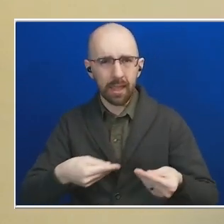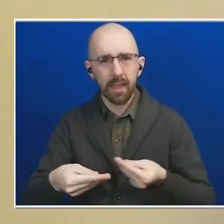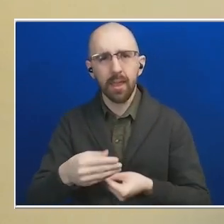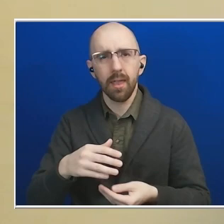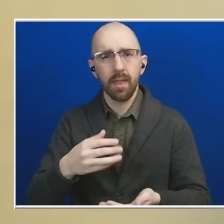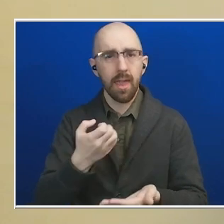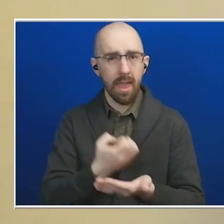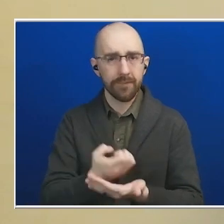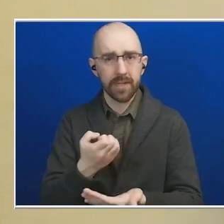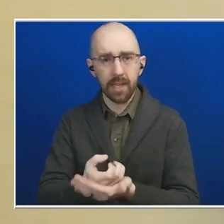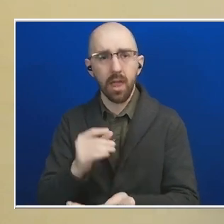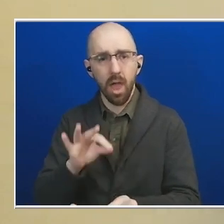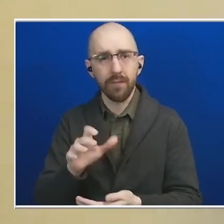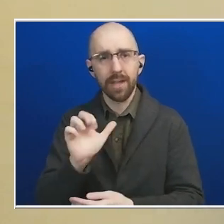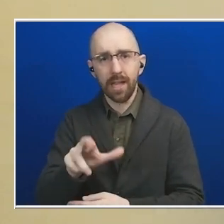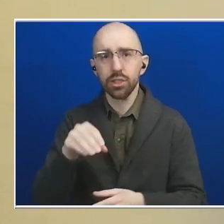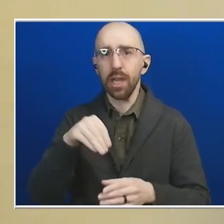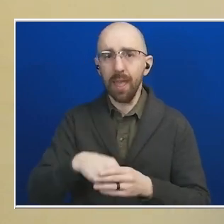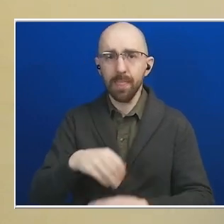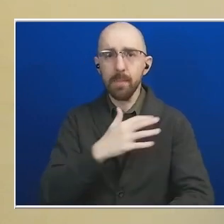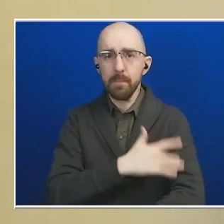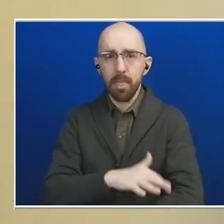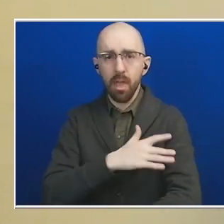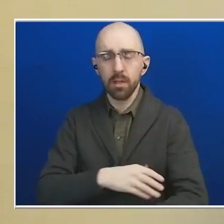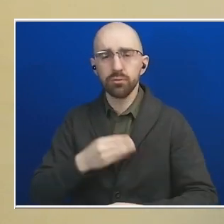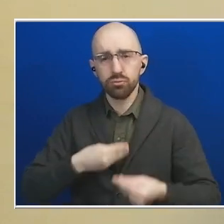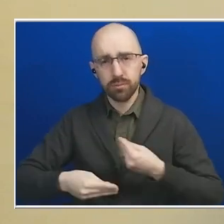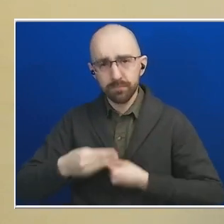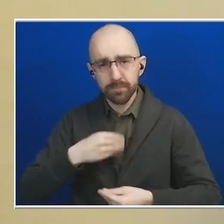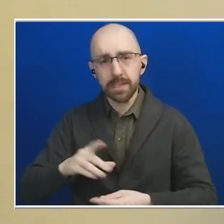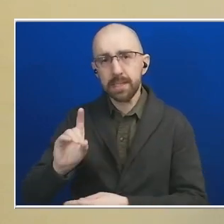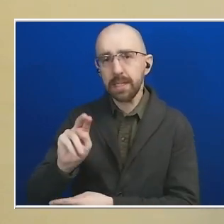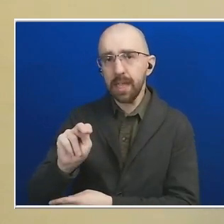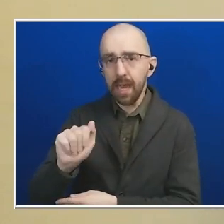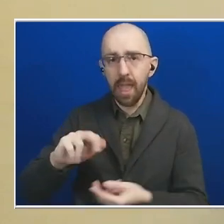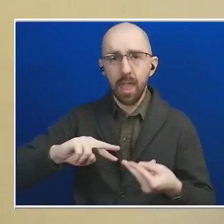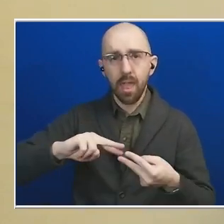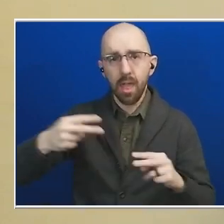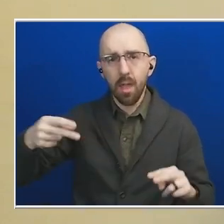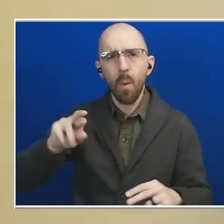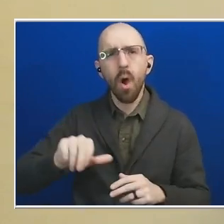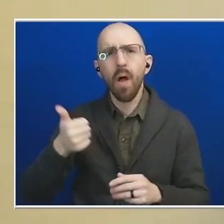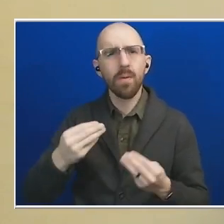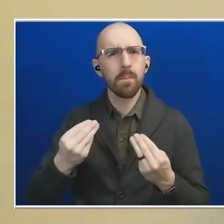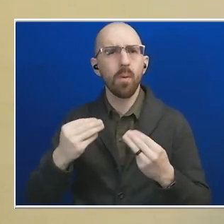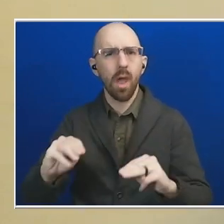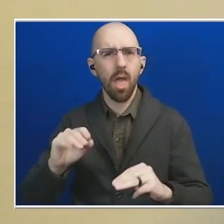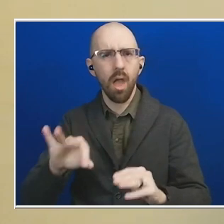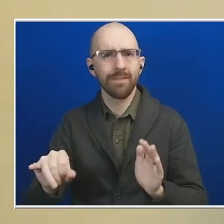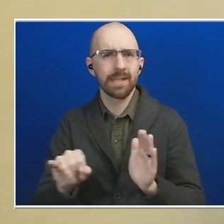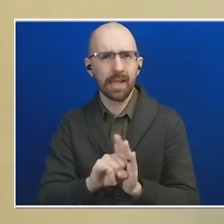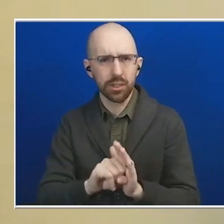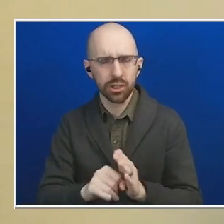of cancer in the bloodstream, whether it's DNA or other modalities of detection. And this